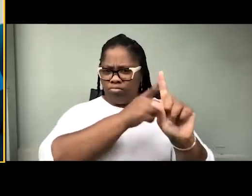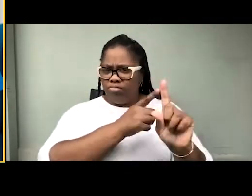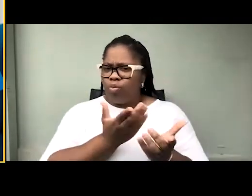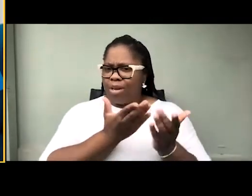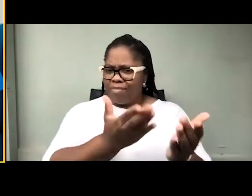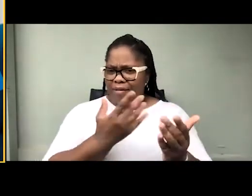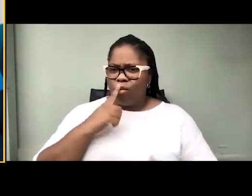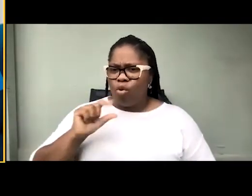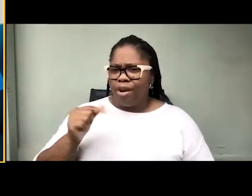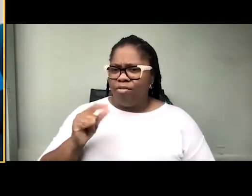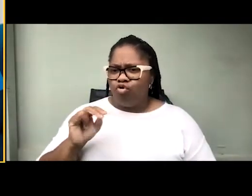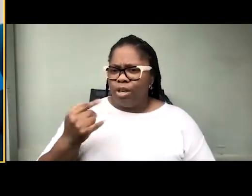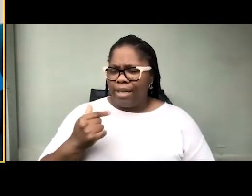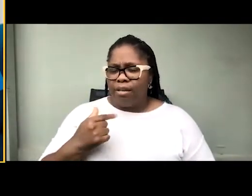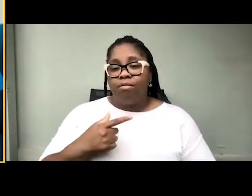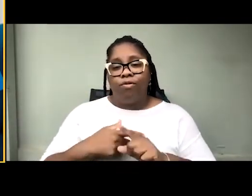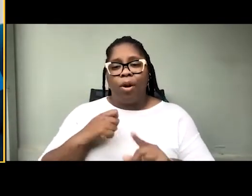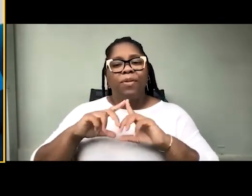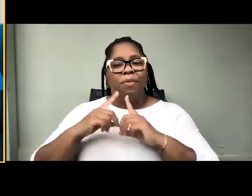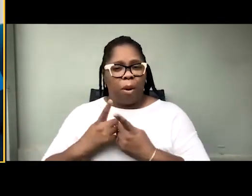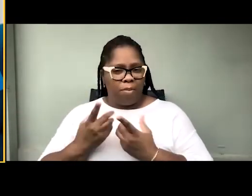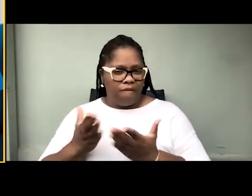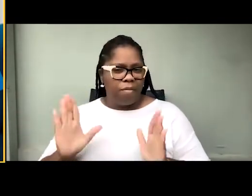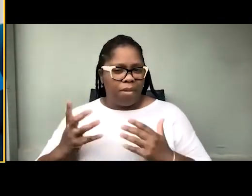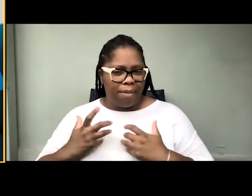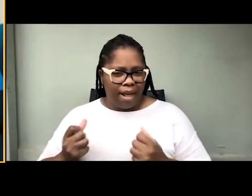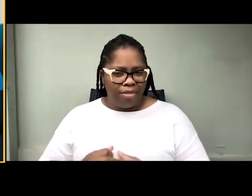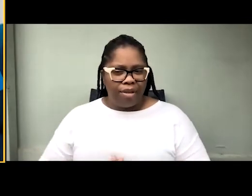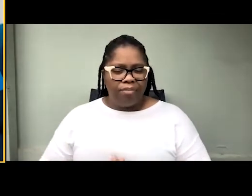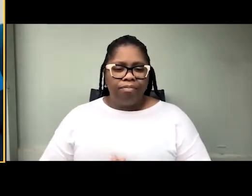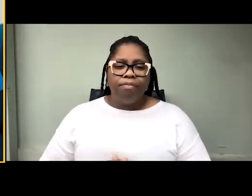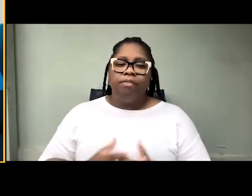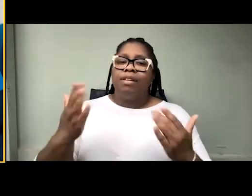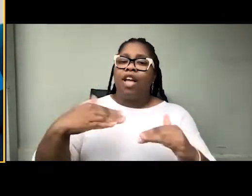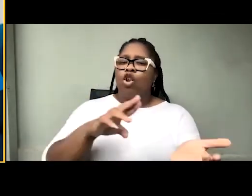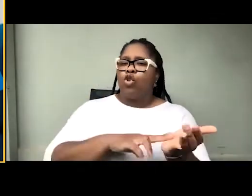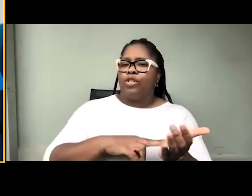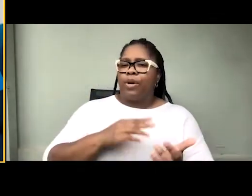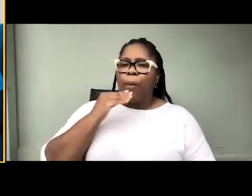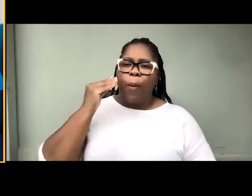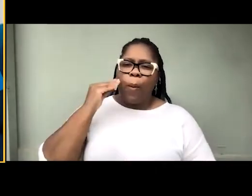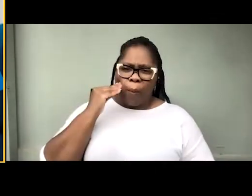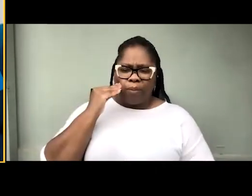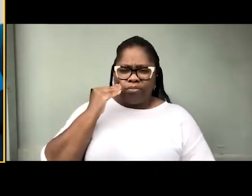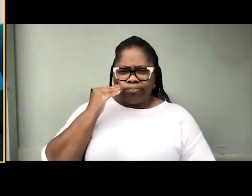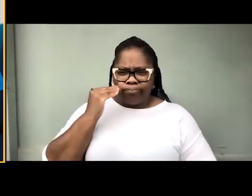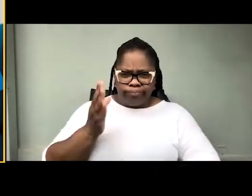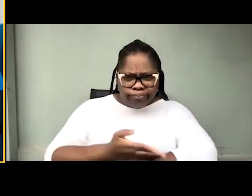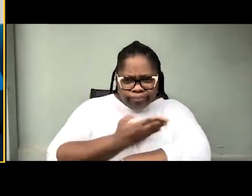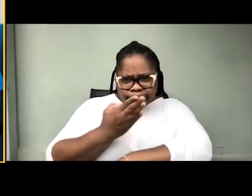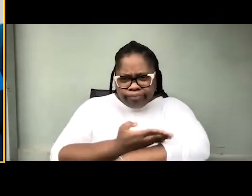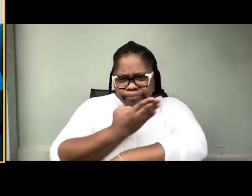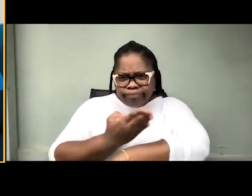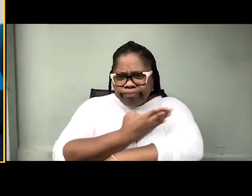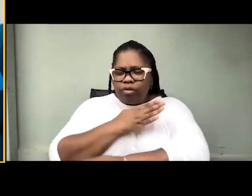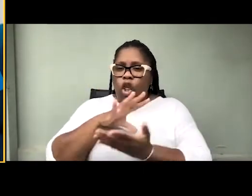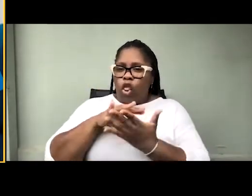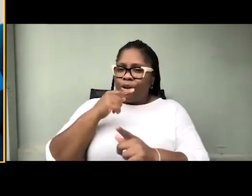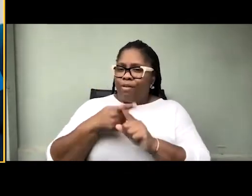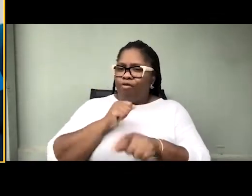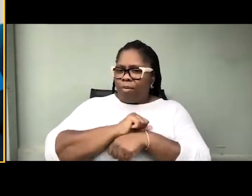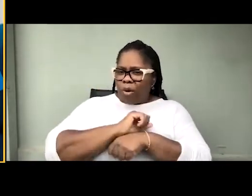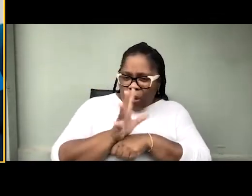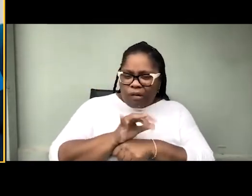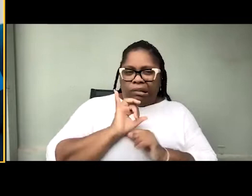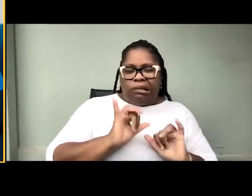a lot of that work comes out of the Department of Public Health. And then nursing home innovations, of course, taking those lessons learned during COVID and